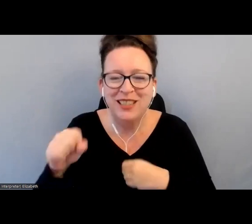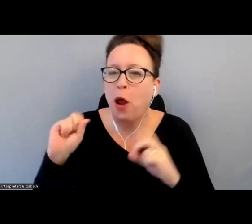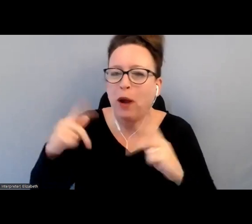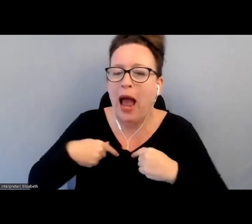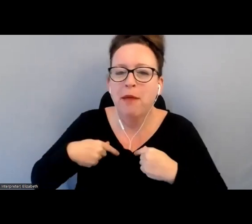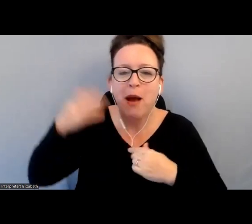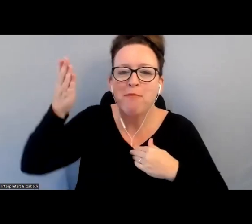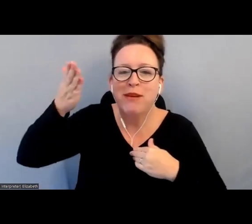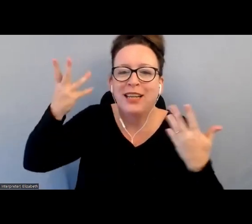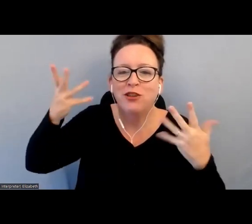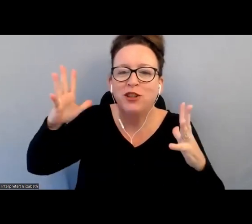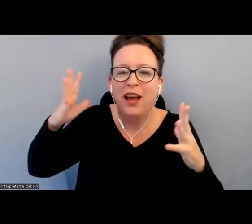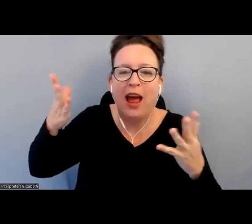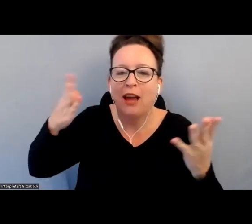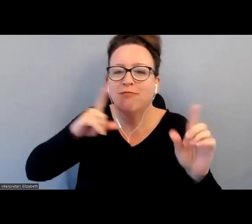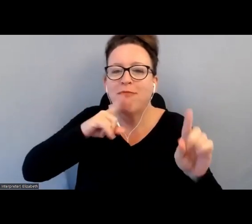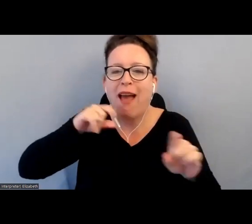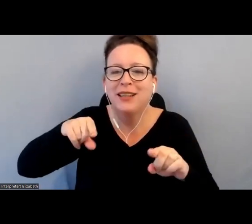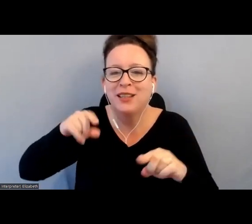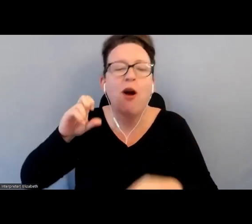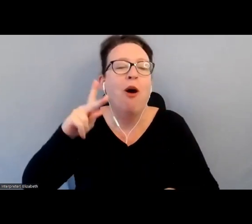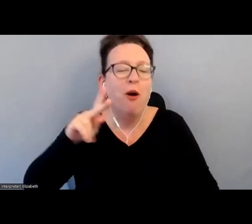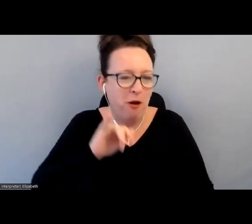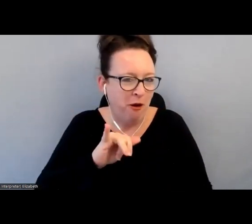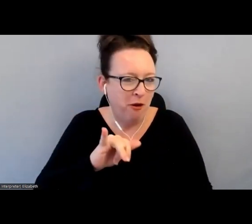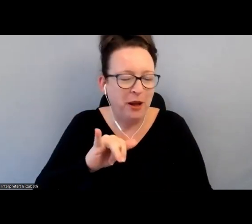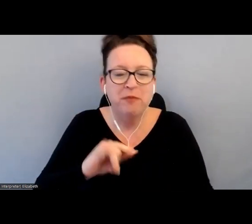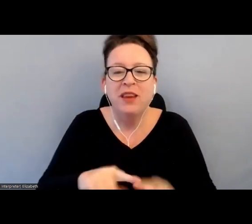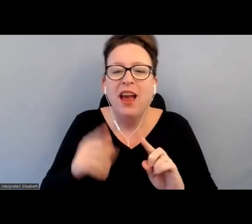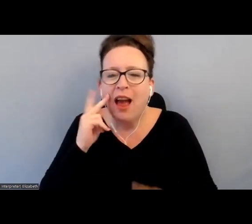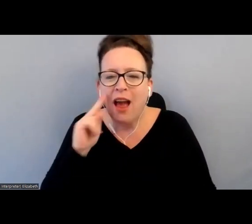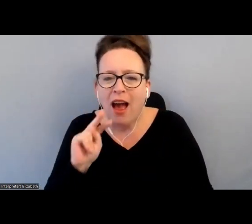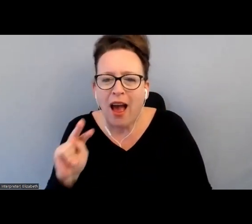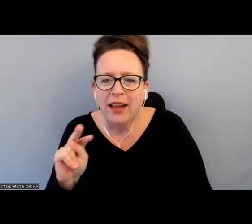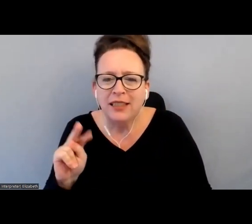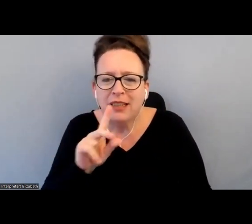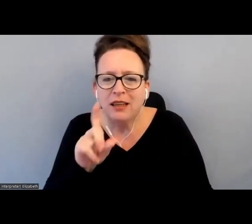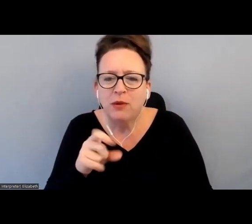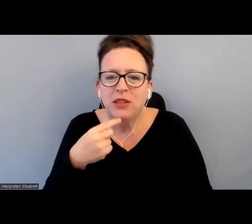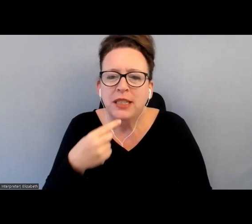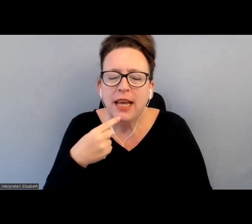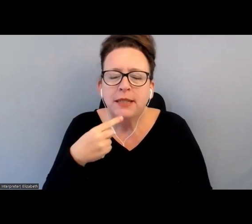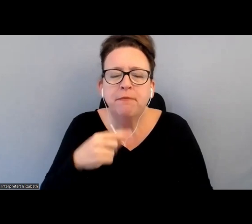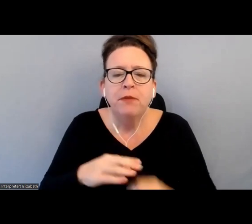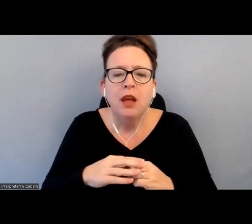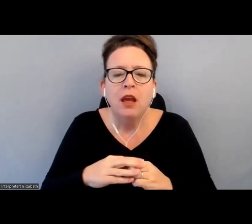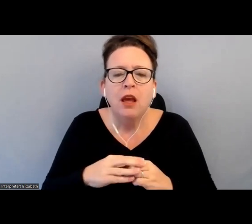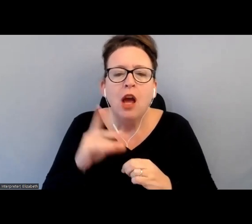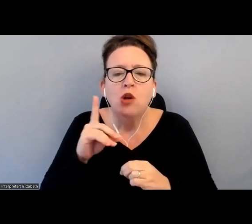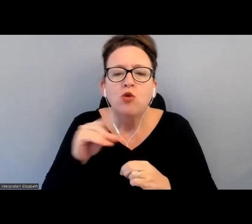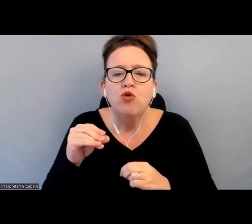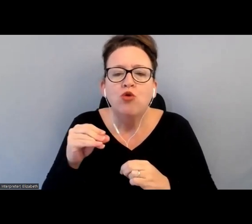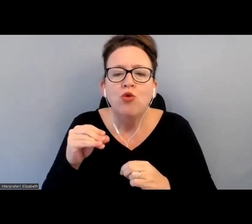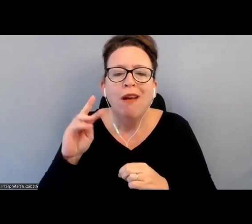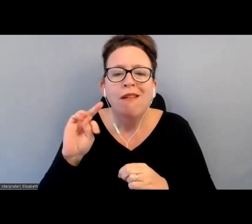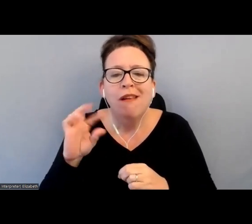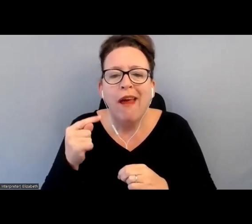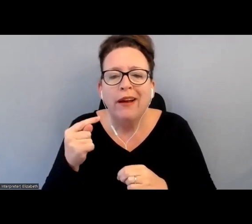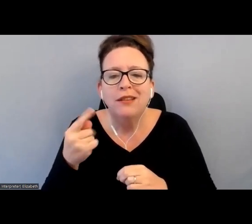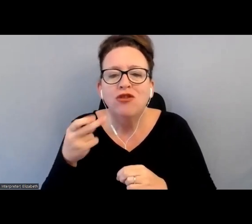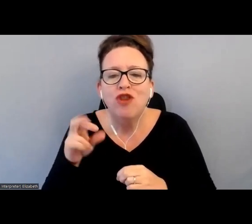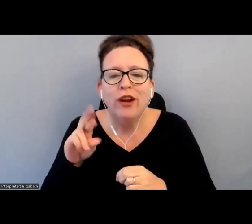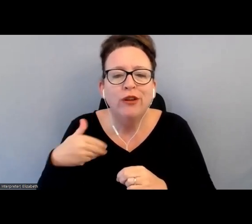done. Take another question, please. There was a question, do NextGeners have to choose